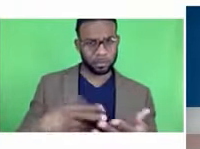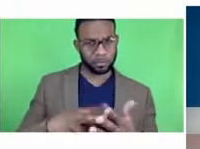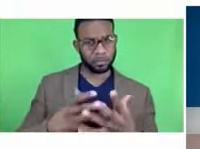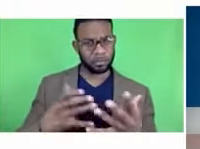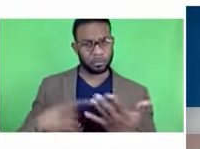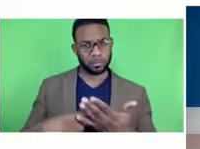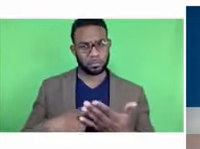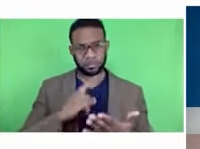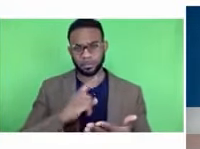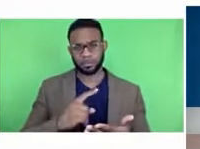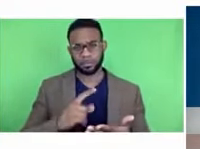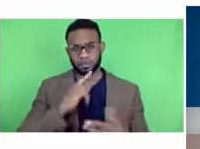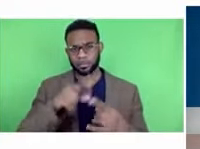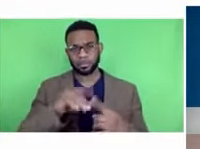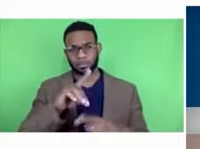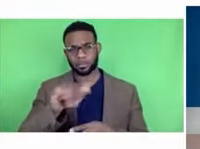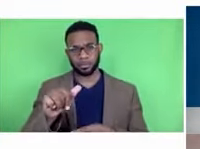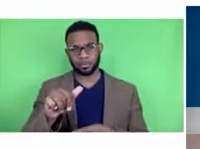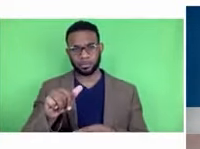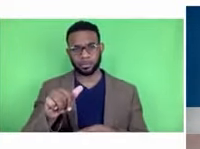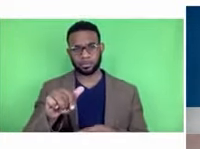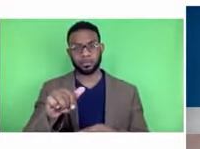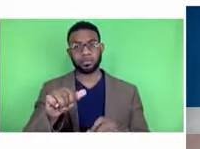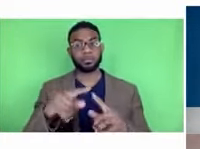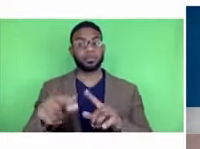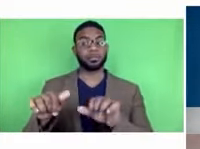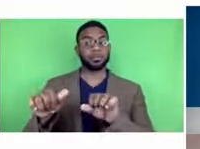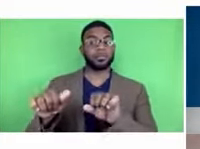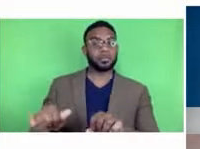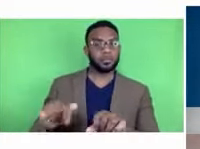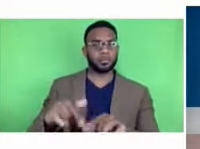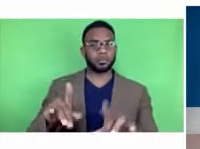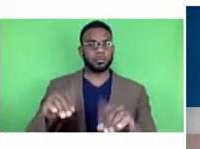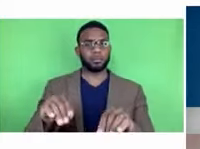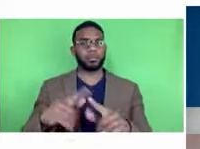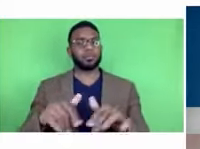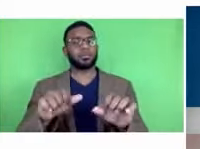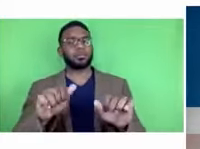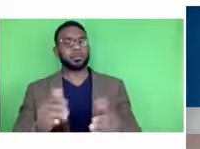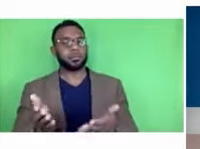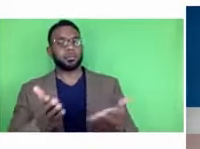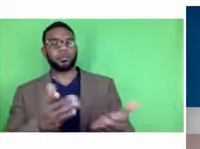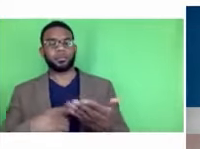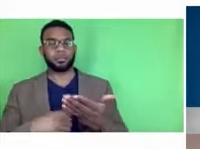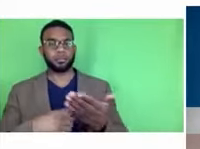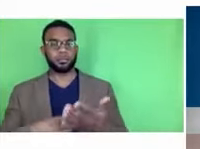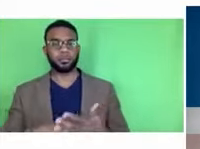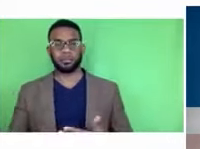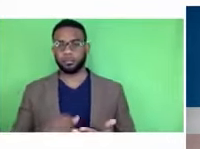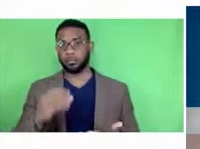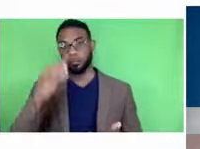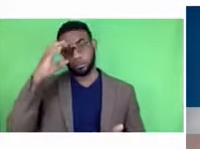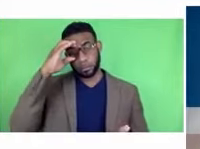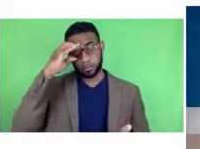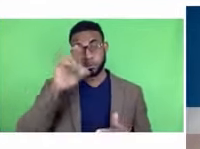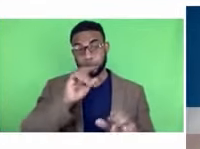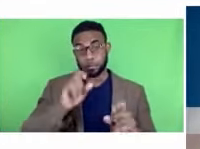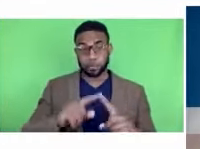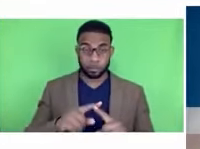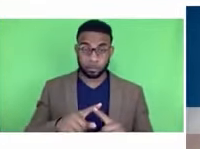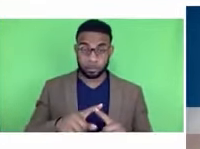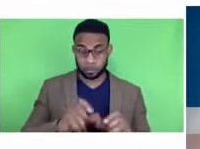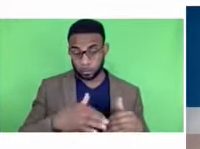is not about disability, but ability, and what is it that I can do and what is it that I can bring to this conversation. So being able to take it from